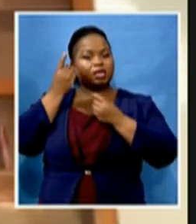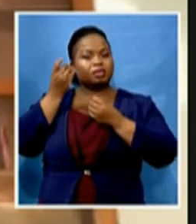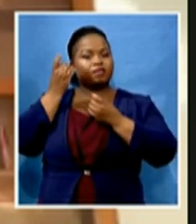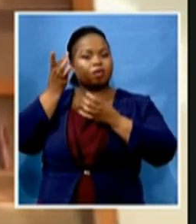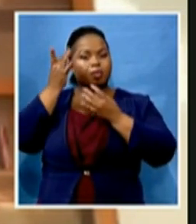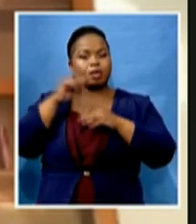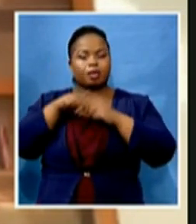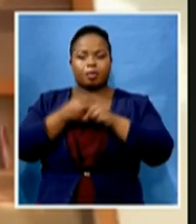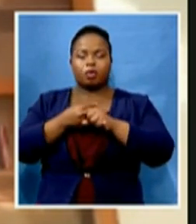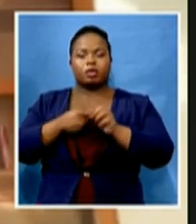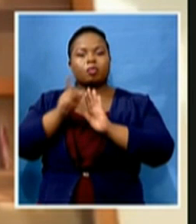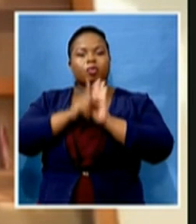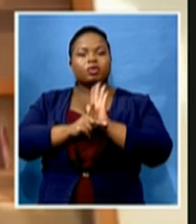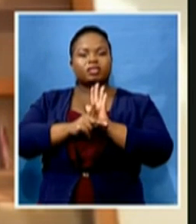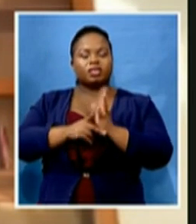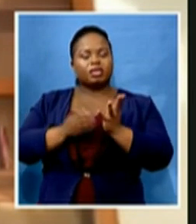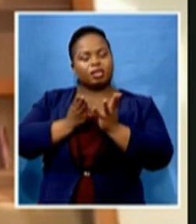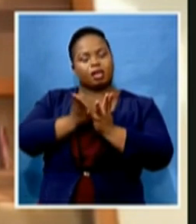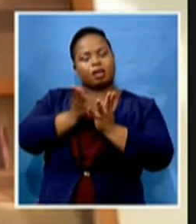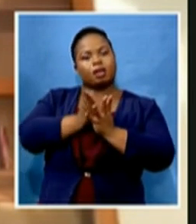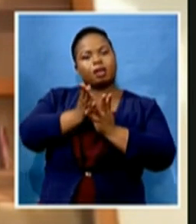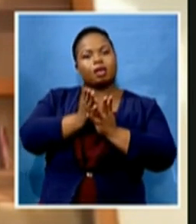models, financial implications models for